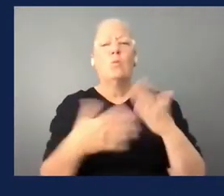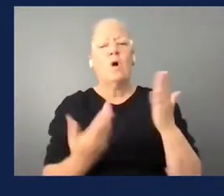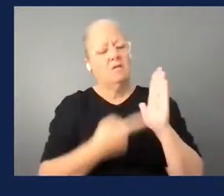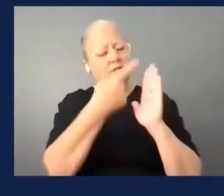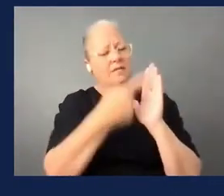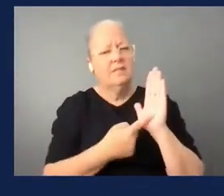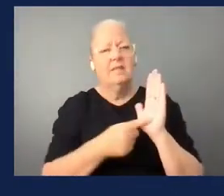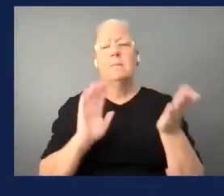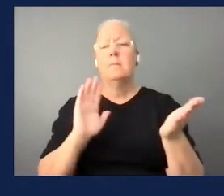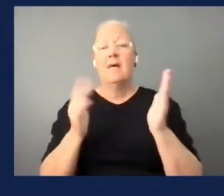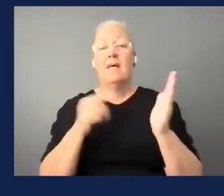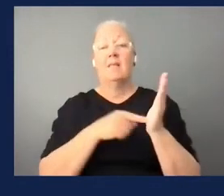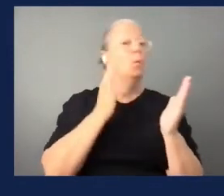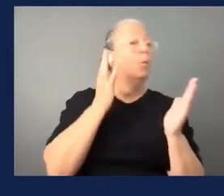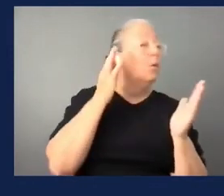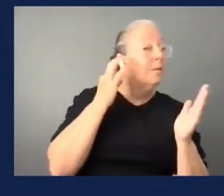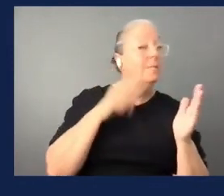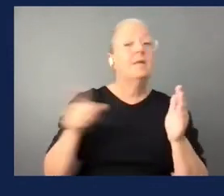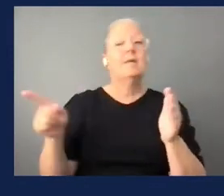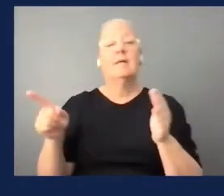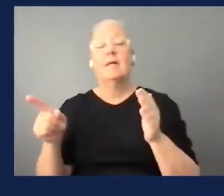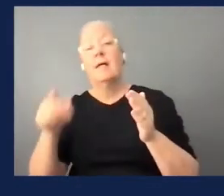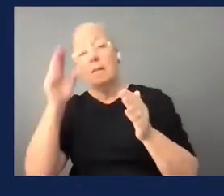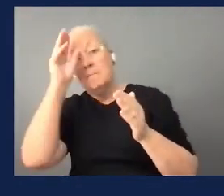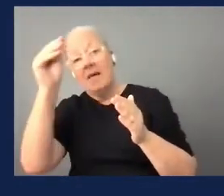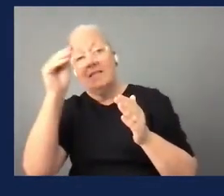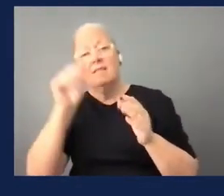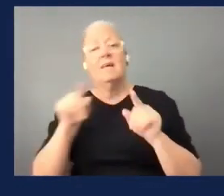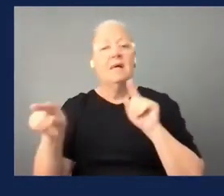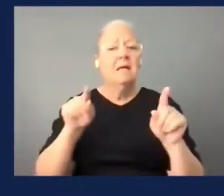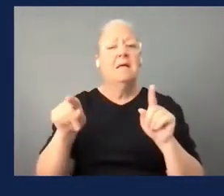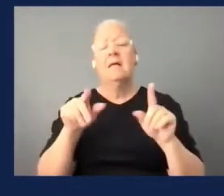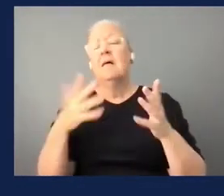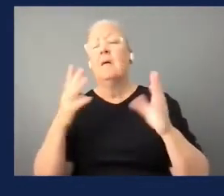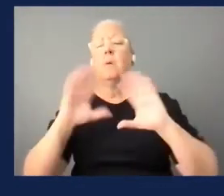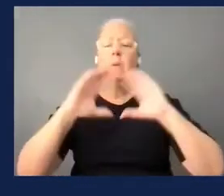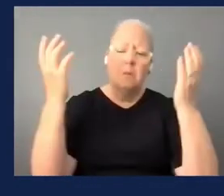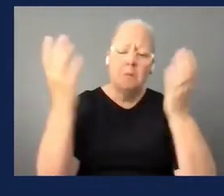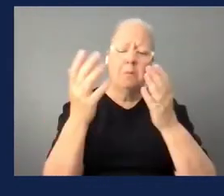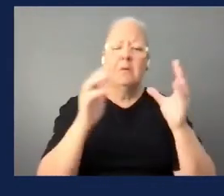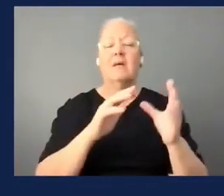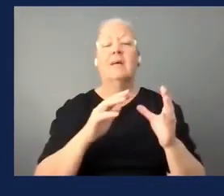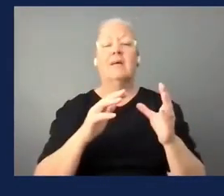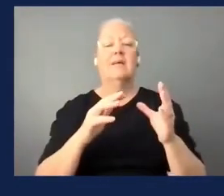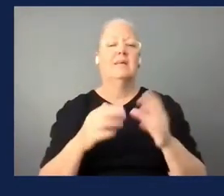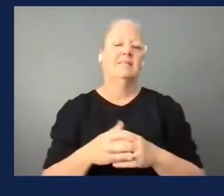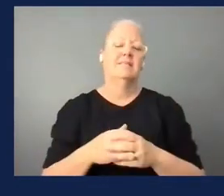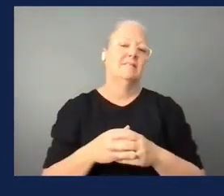in terms of stadium infrastructure, etc., etc. But I was unable to find it.